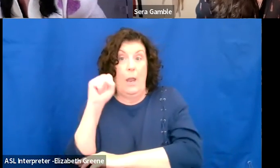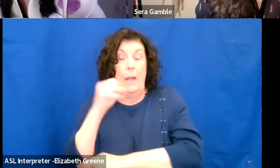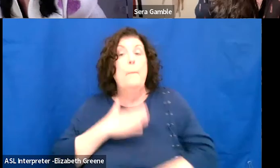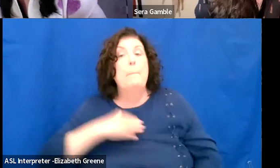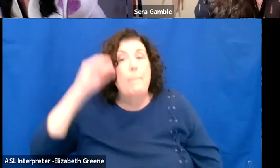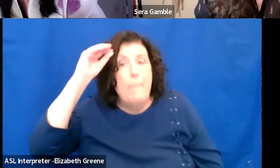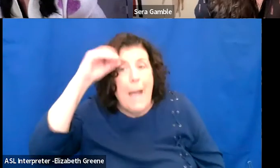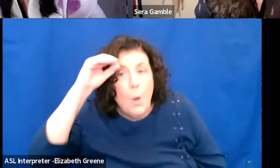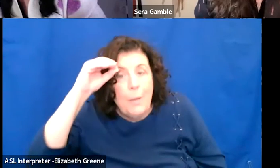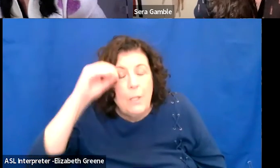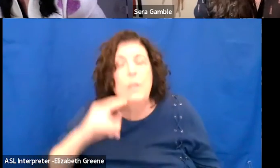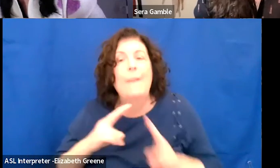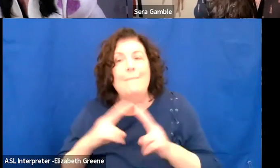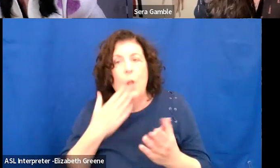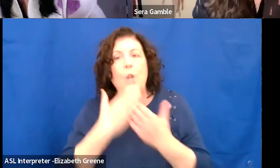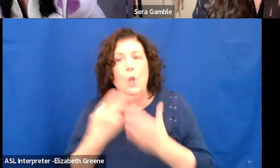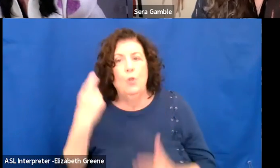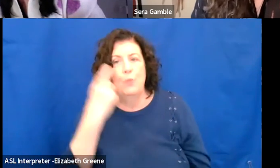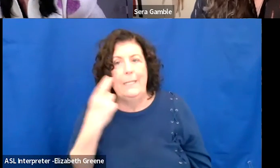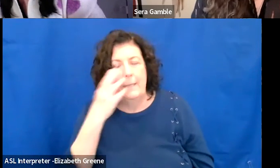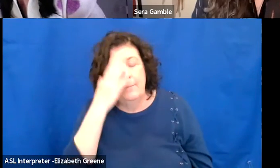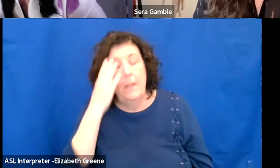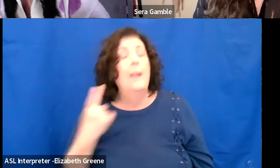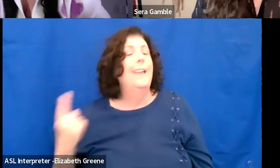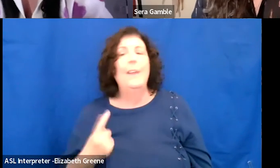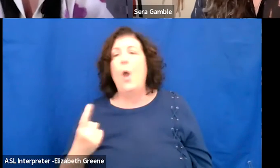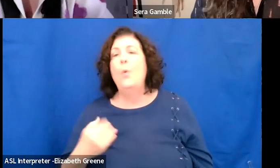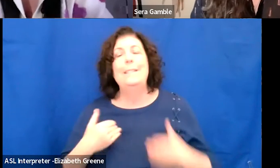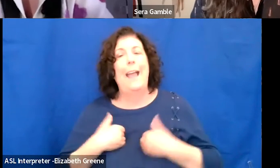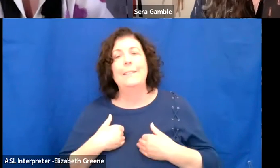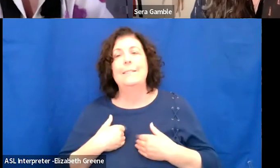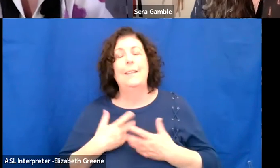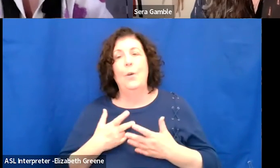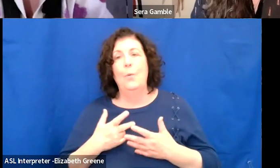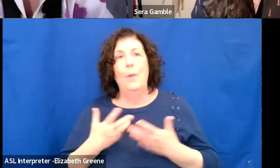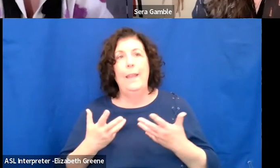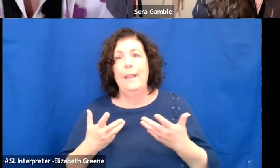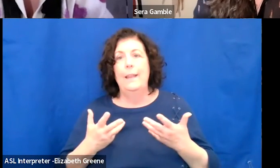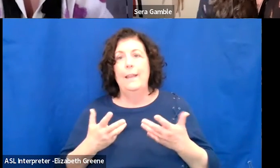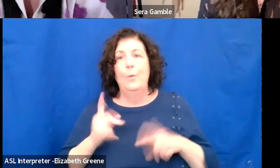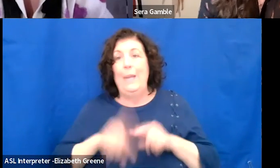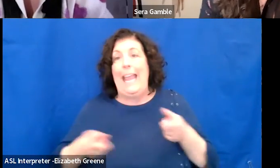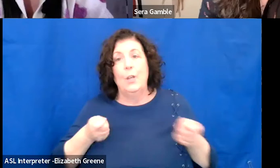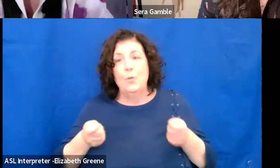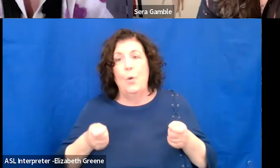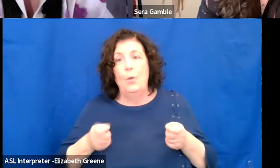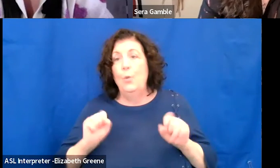Doesn't it always come down to that, though? Yeah, it does. We can control what we can control. We can only control what we can control. We're